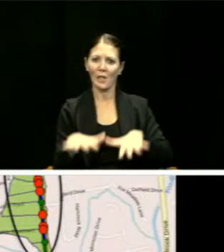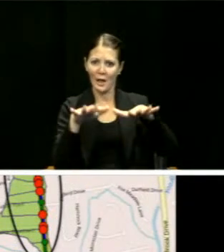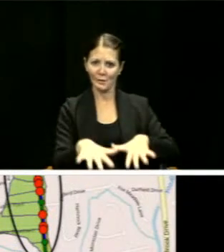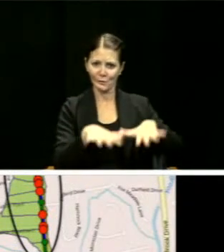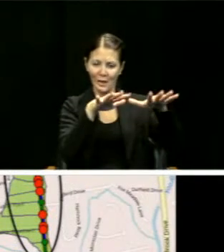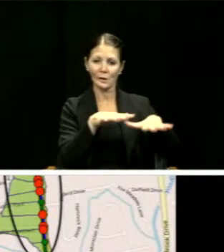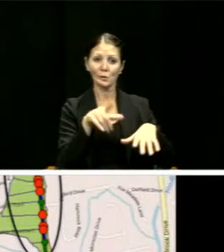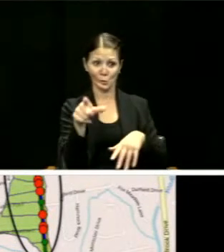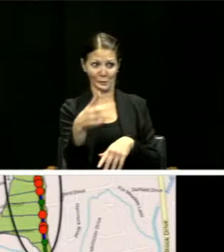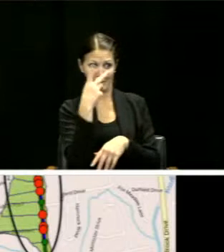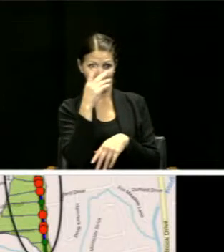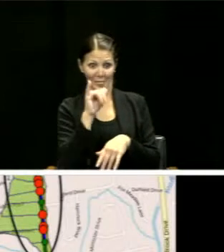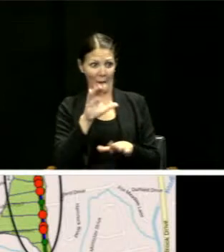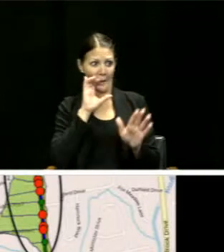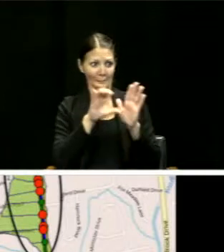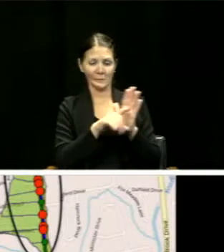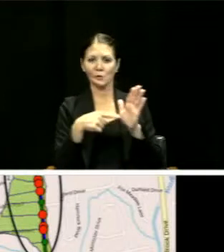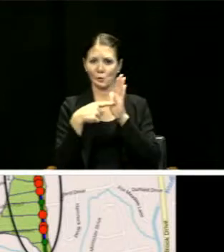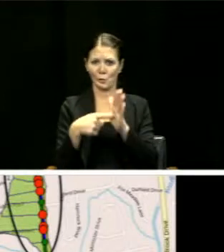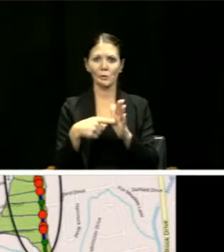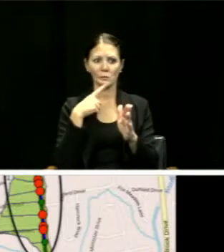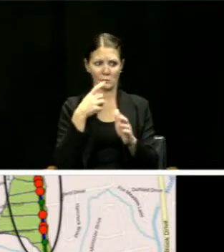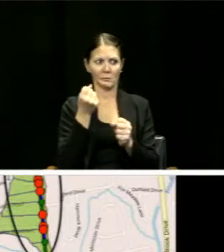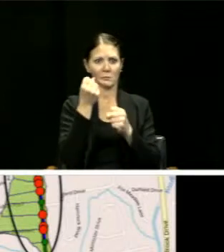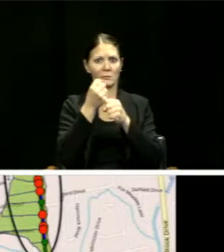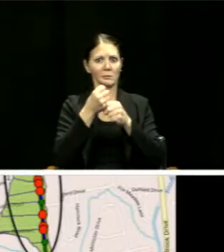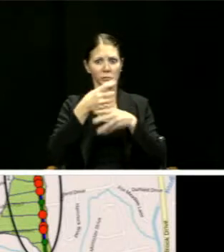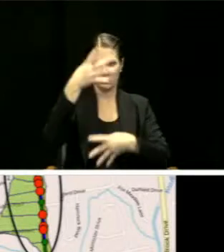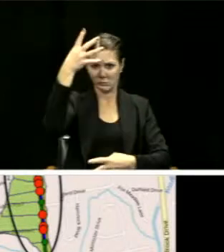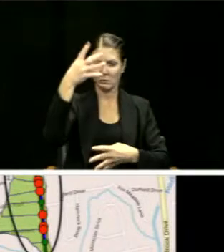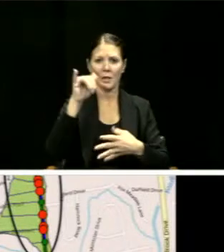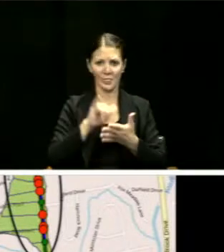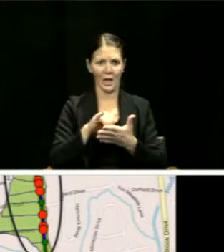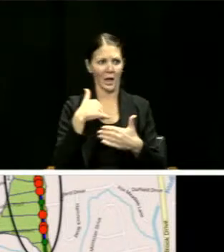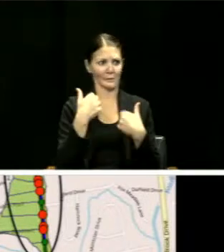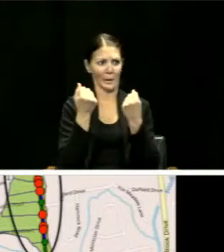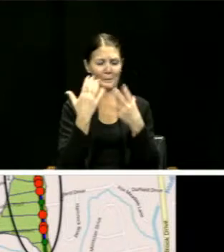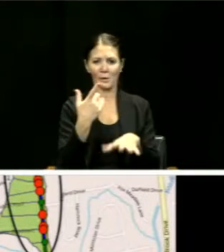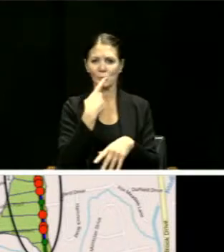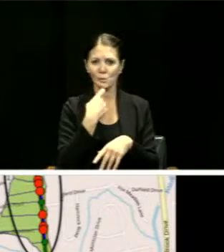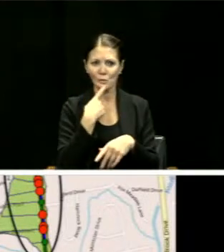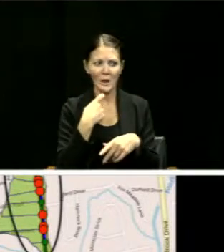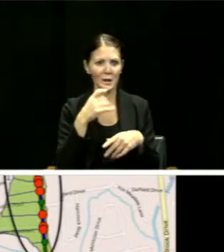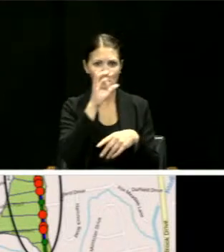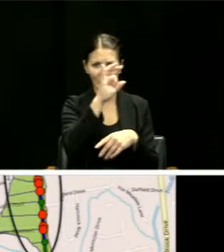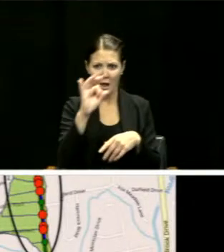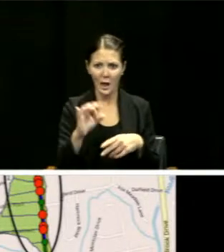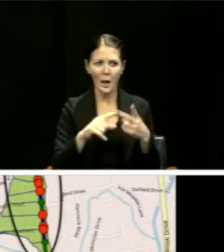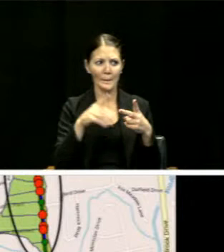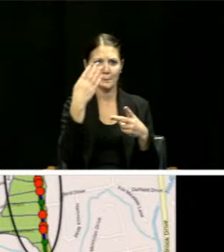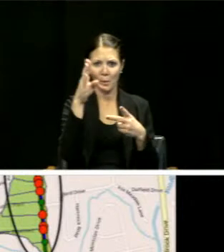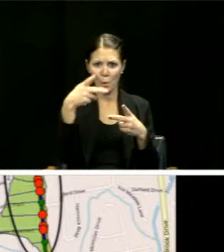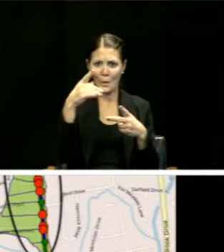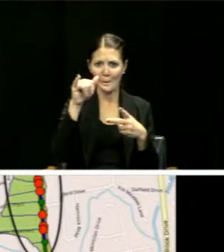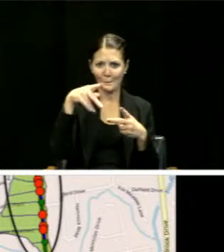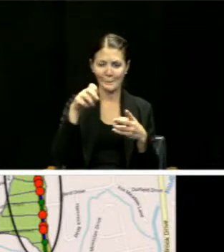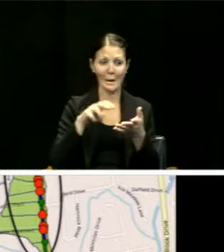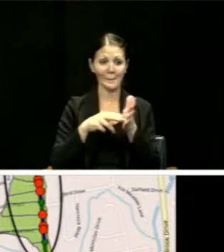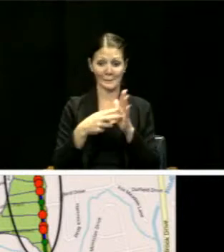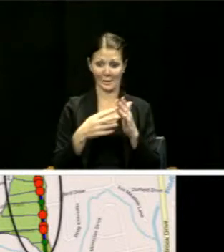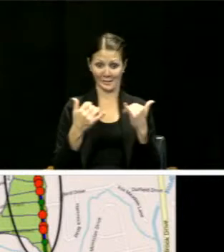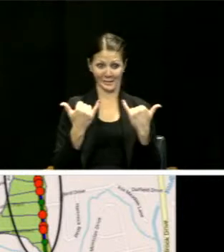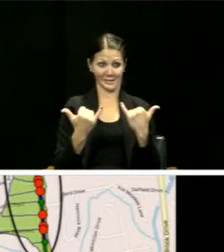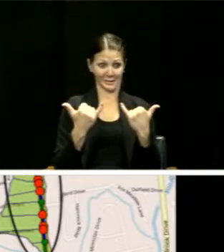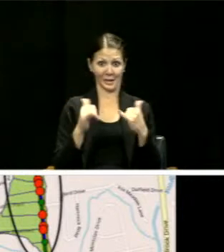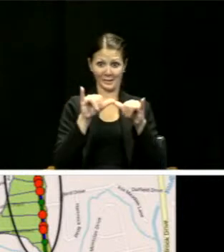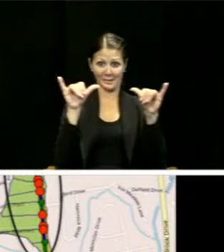there's quite a few locations where there's either red dots or blue pipes, so that it shows that the existing drainage